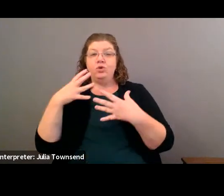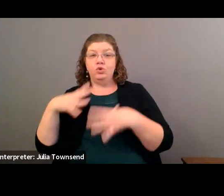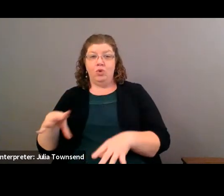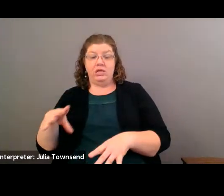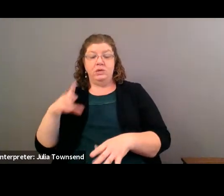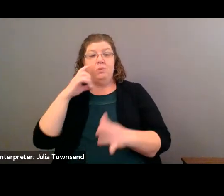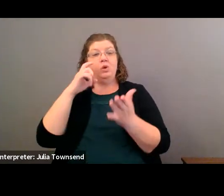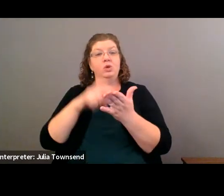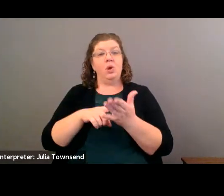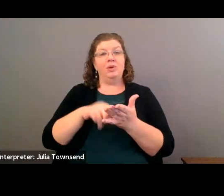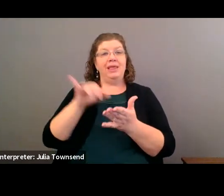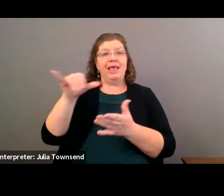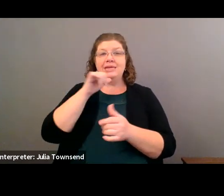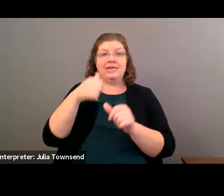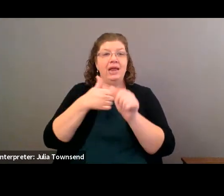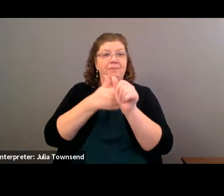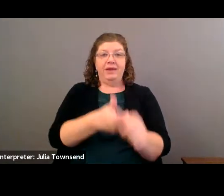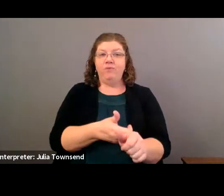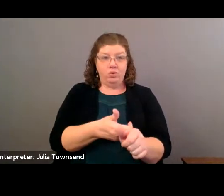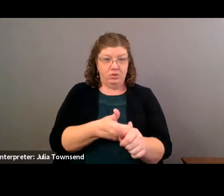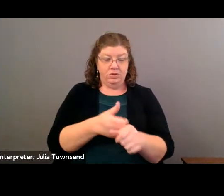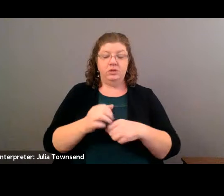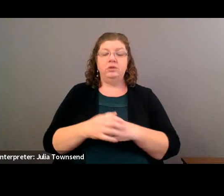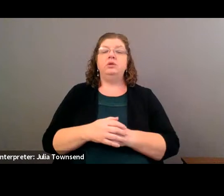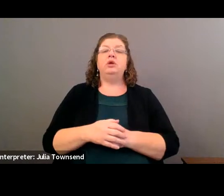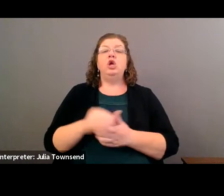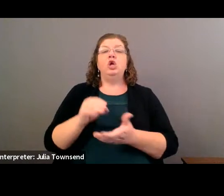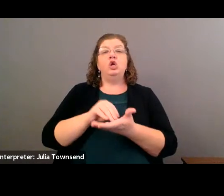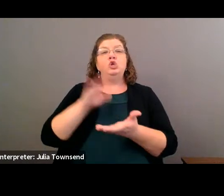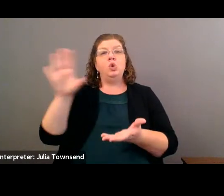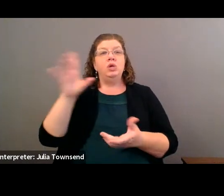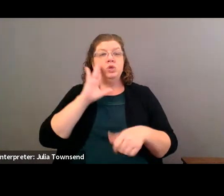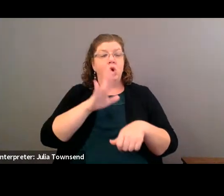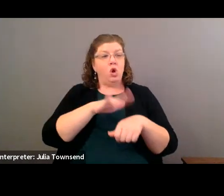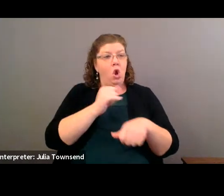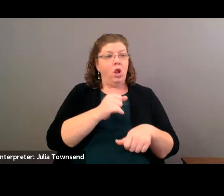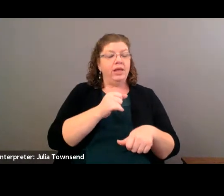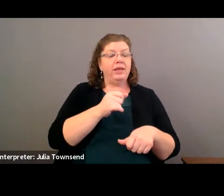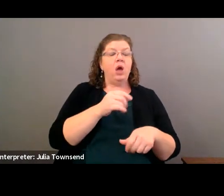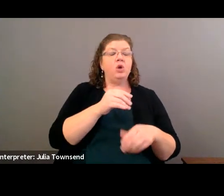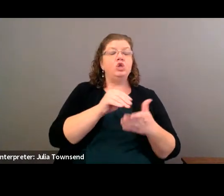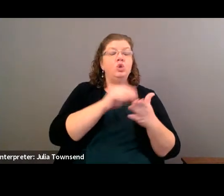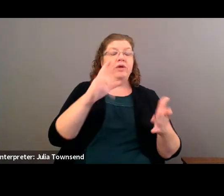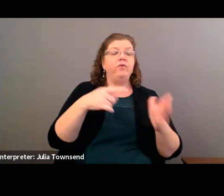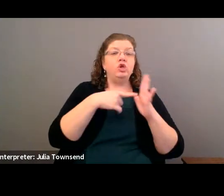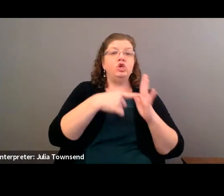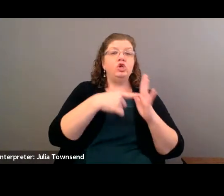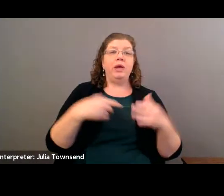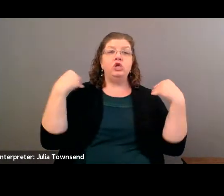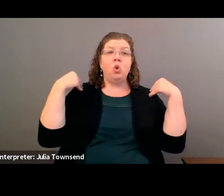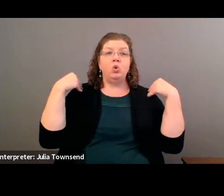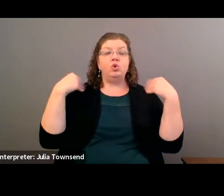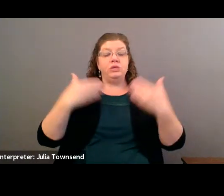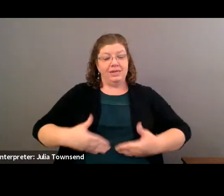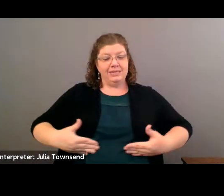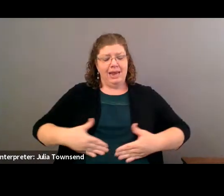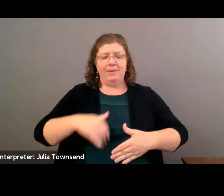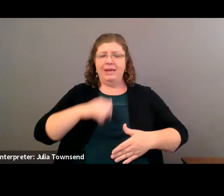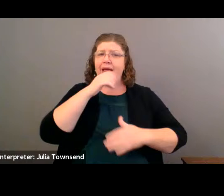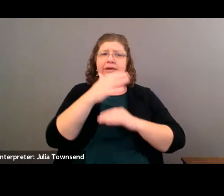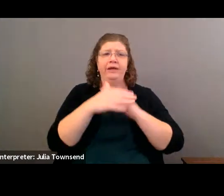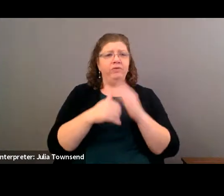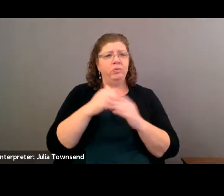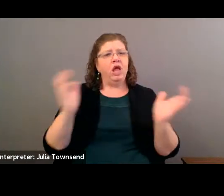noticed that this isn't being enforced. The way teachers are calling out students for showing their shoulders or stomachs makes students uncomfortable and encourages slut